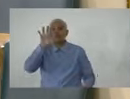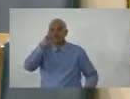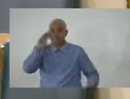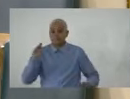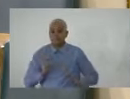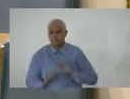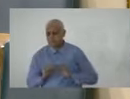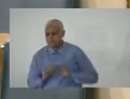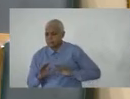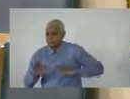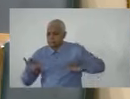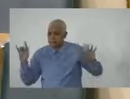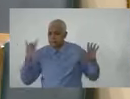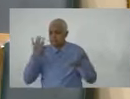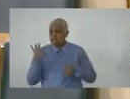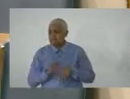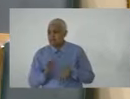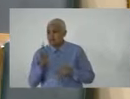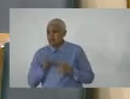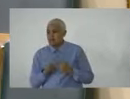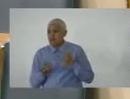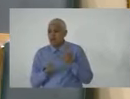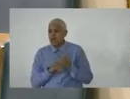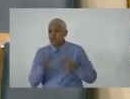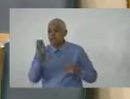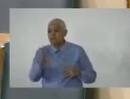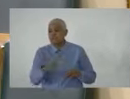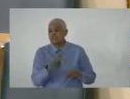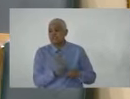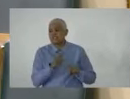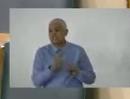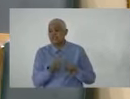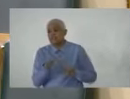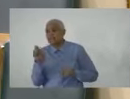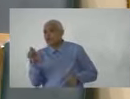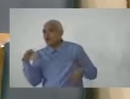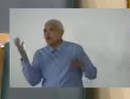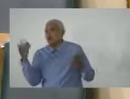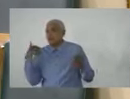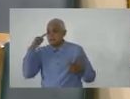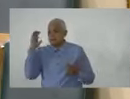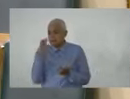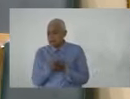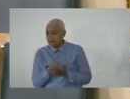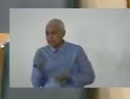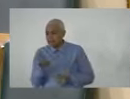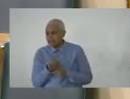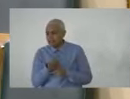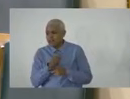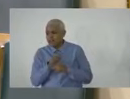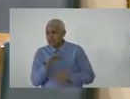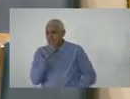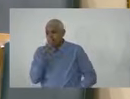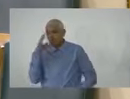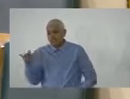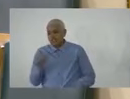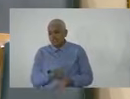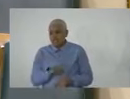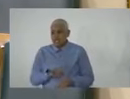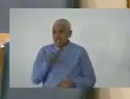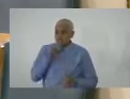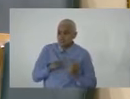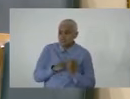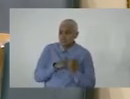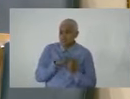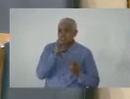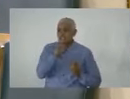million fixing up the field and putting in amenities. I believe Minister of Agriculture at the time